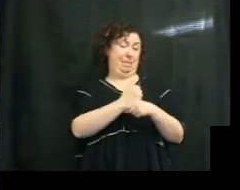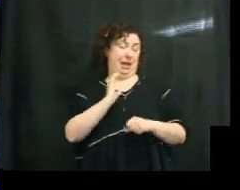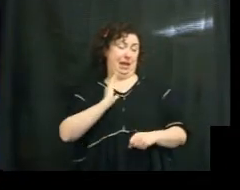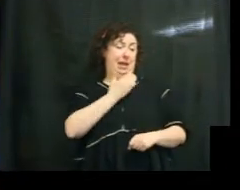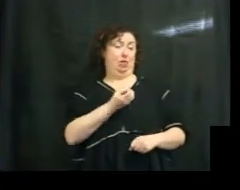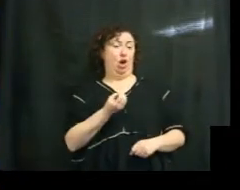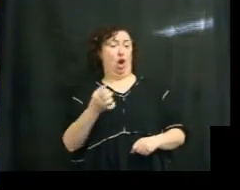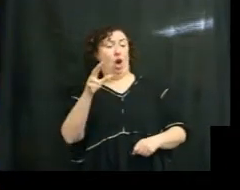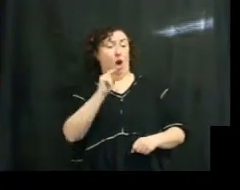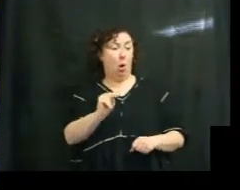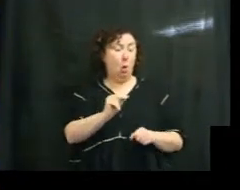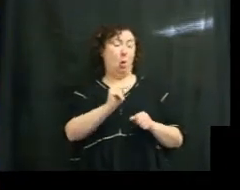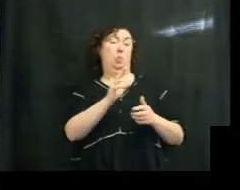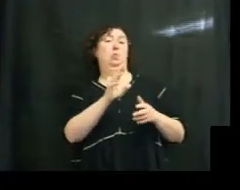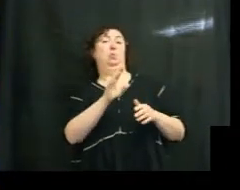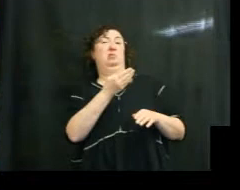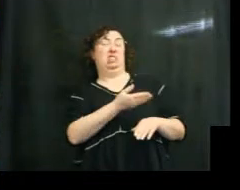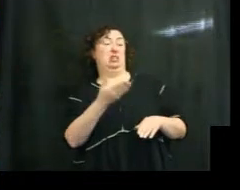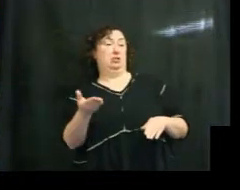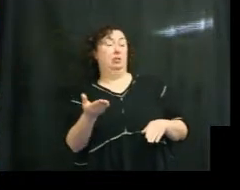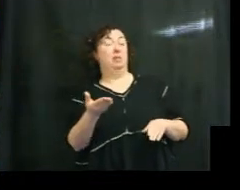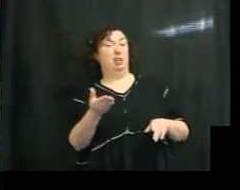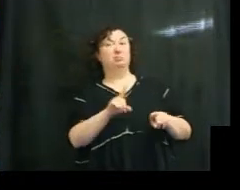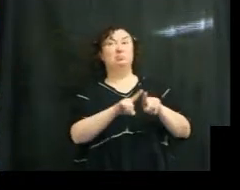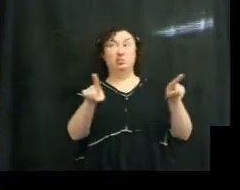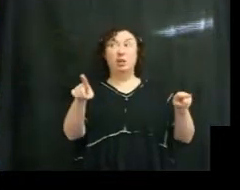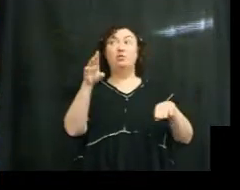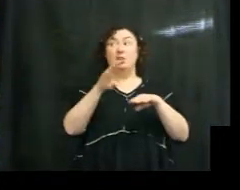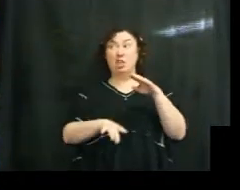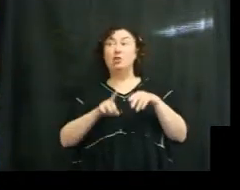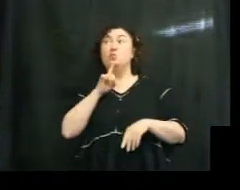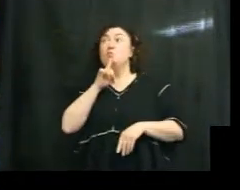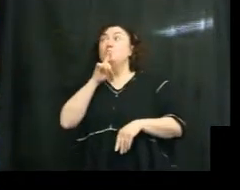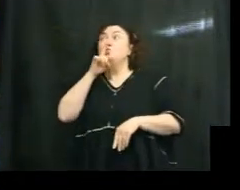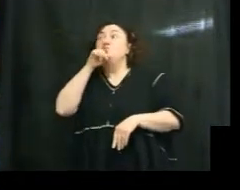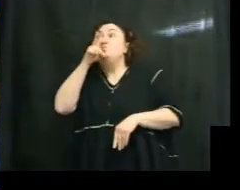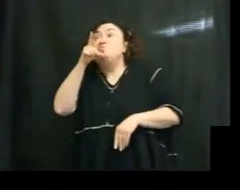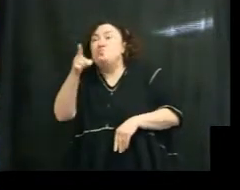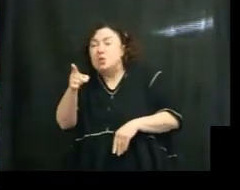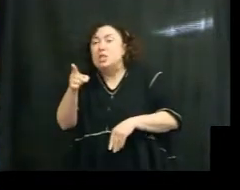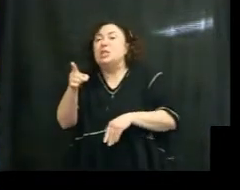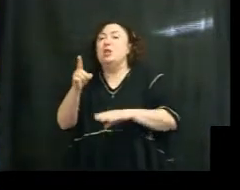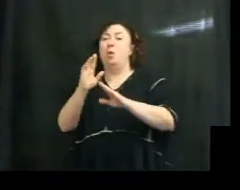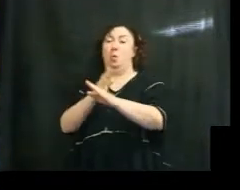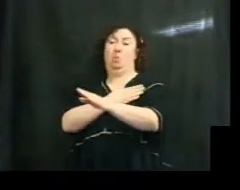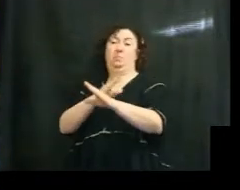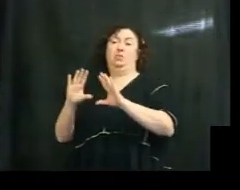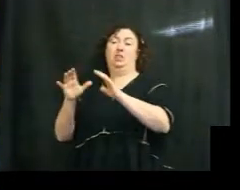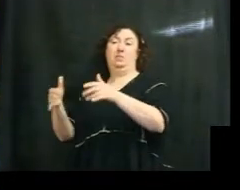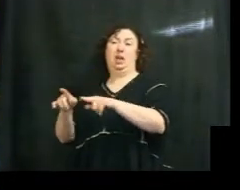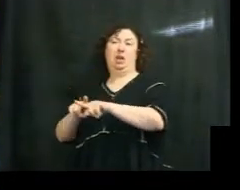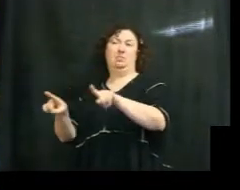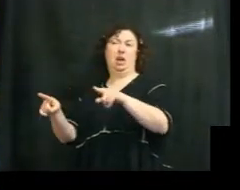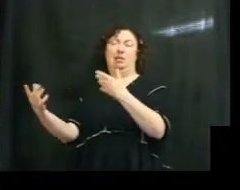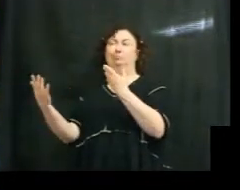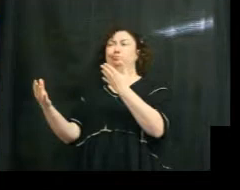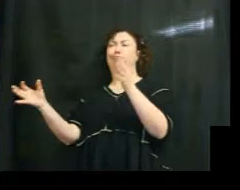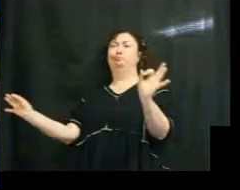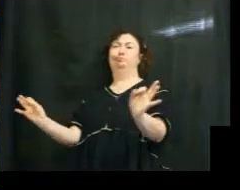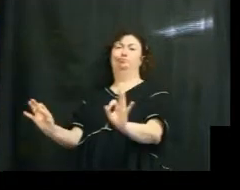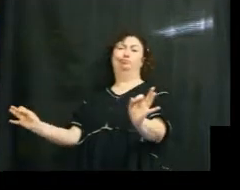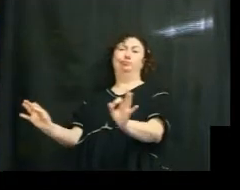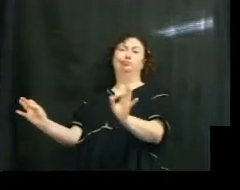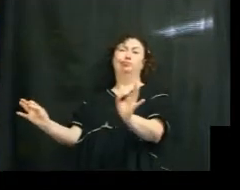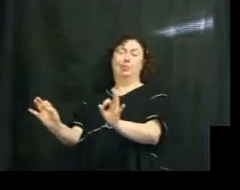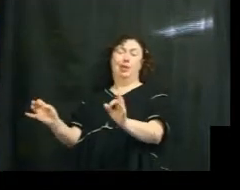We might have sounded different from the real brass bands, but we felt like the greatest musicians of Tremé.